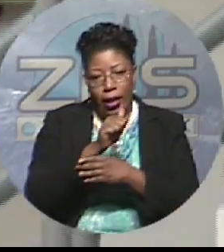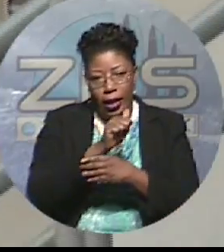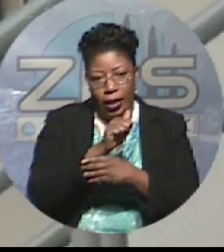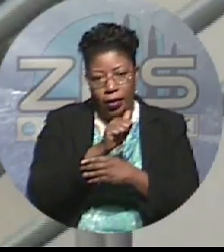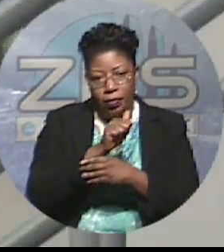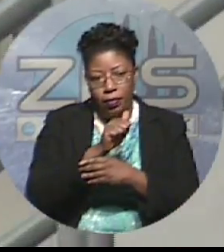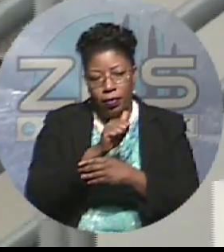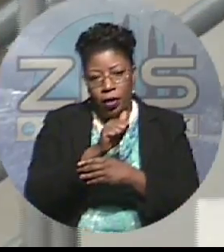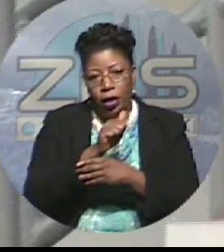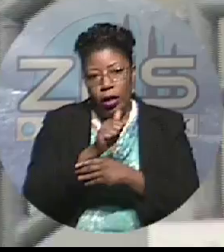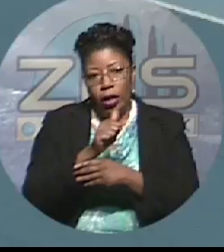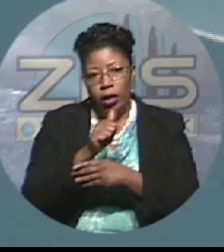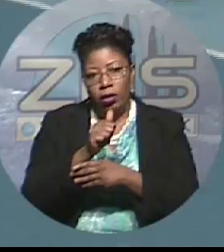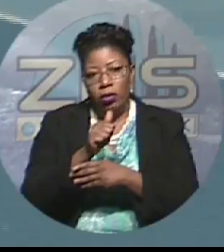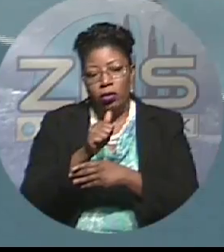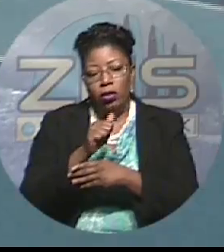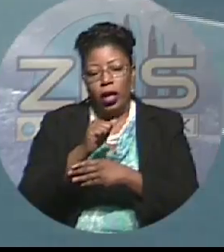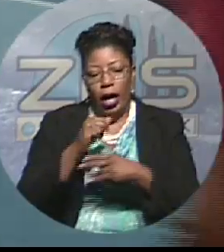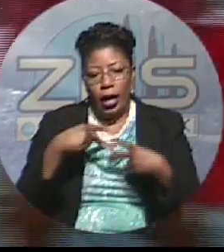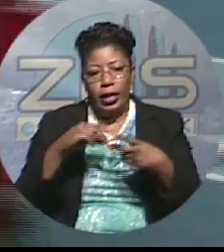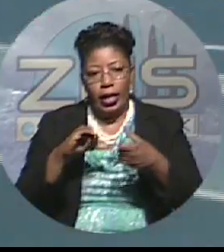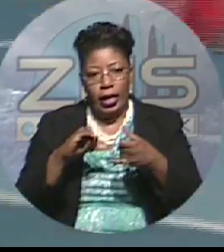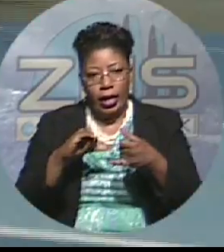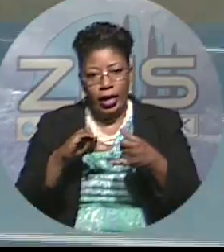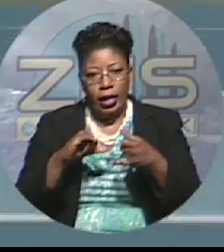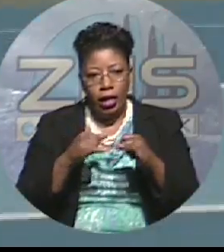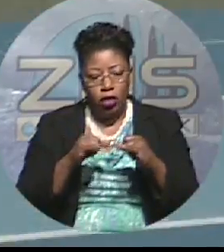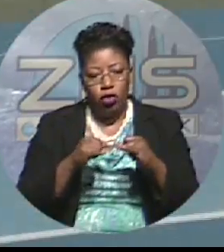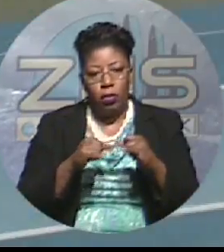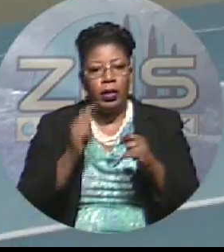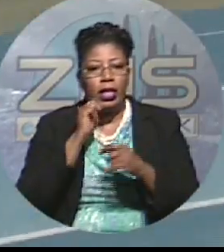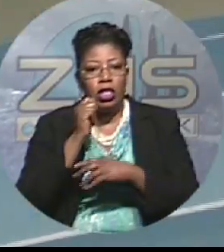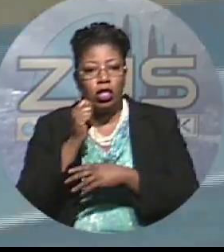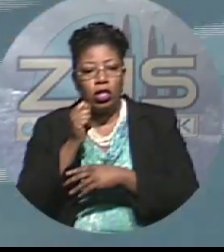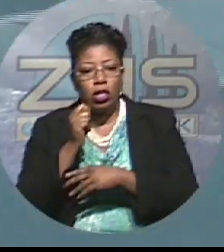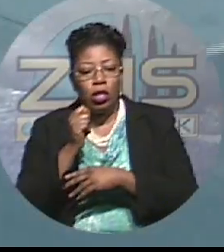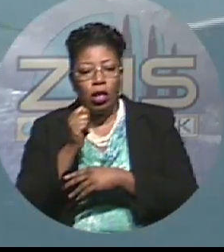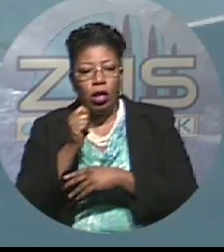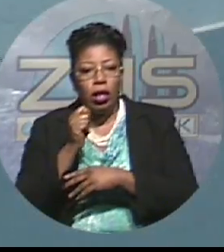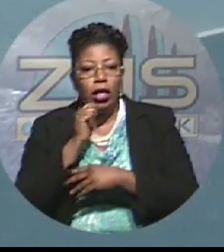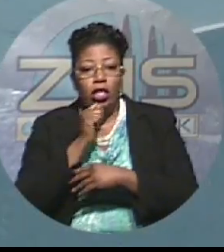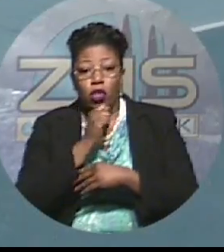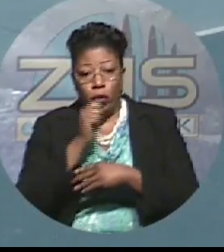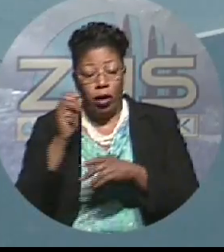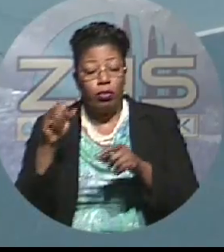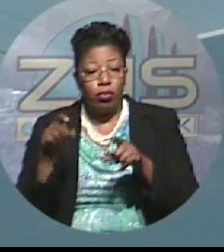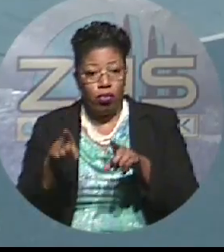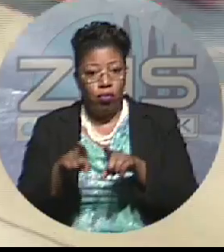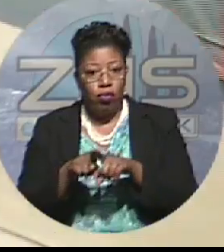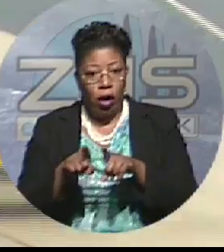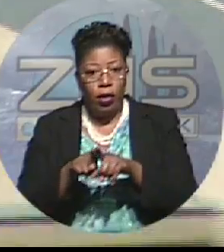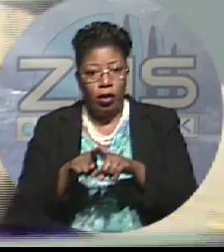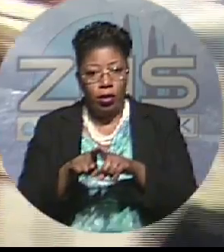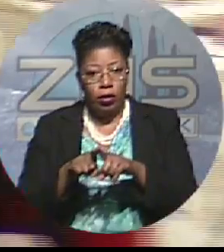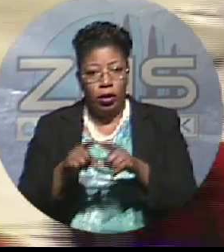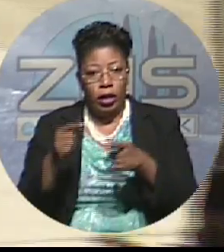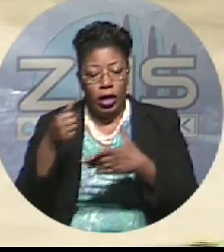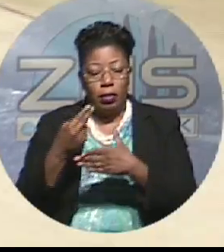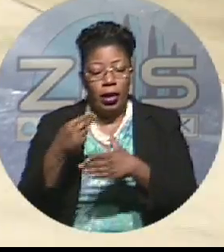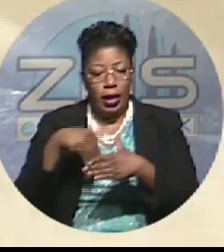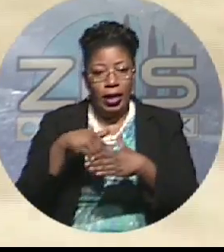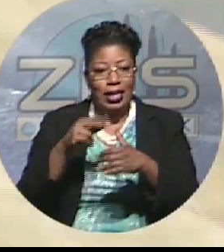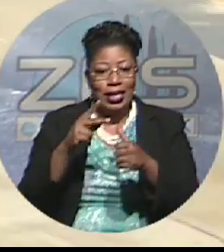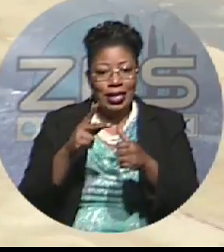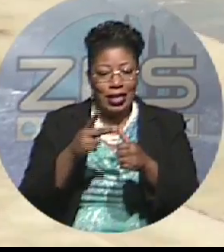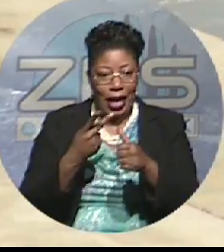Coliments out due to injury, but his twin brother Lathon, he was in the field. He finished up second, soaring